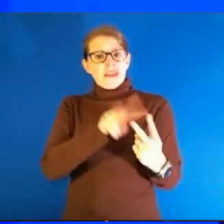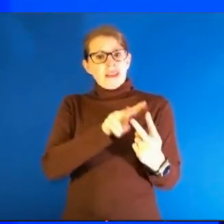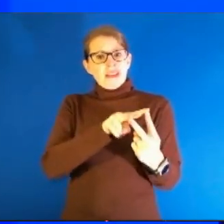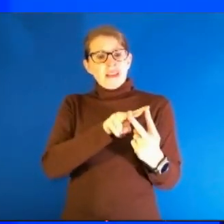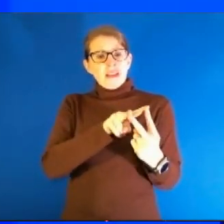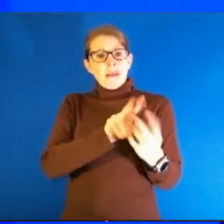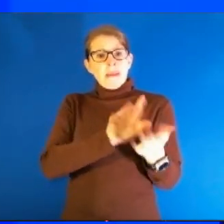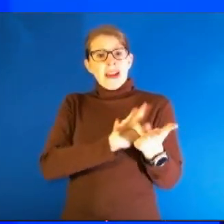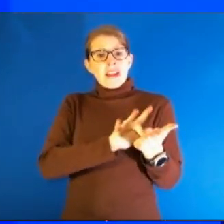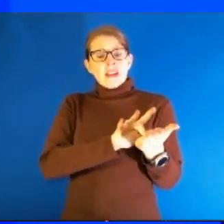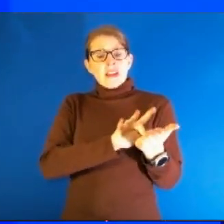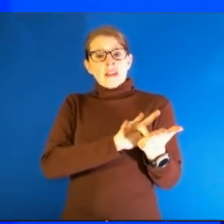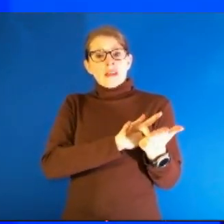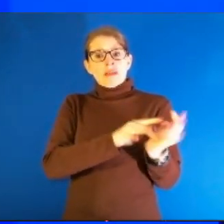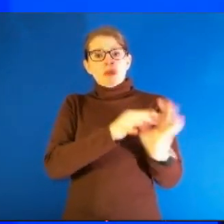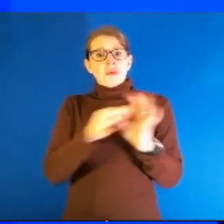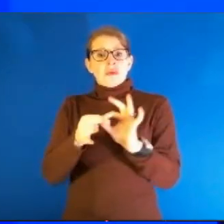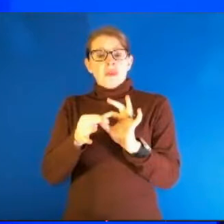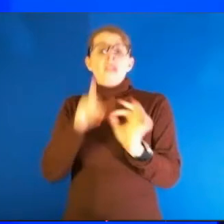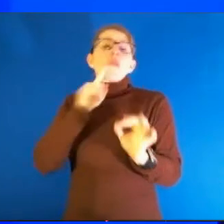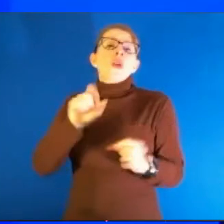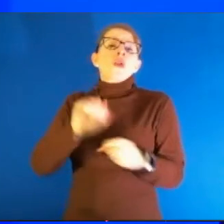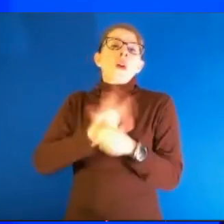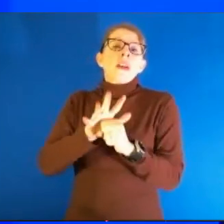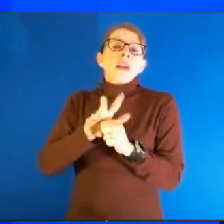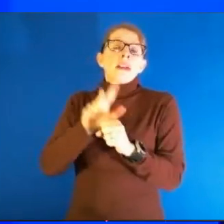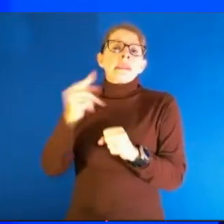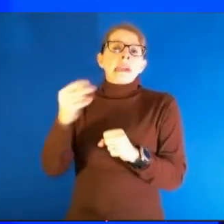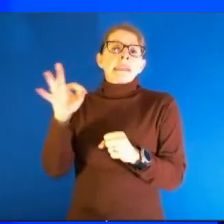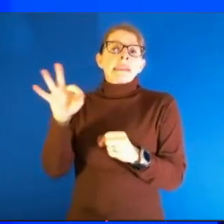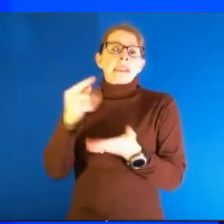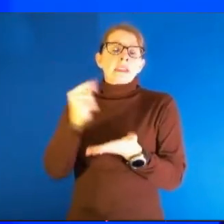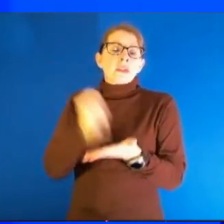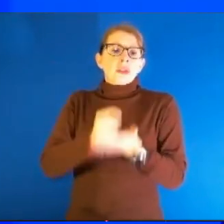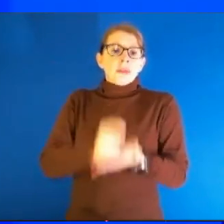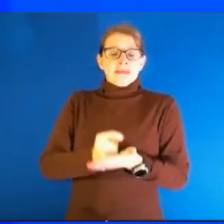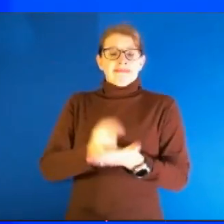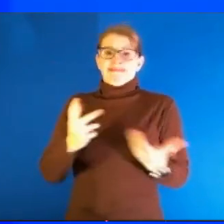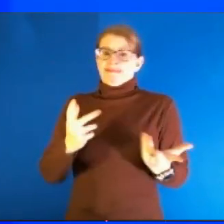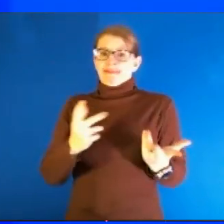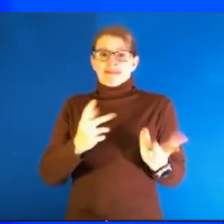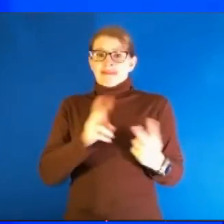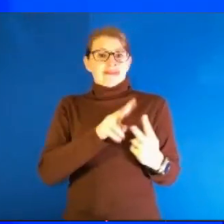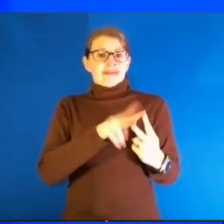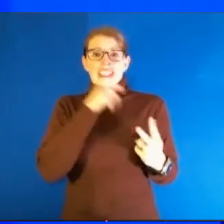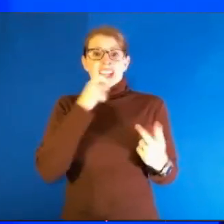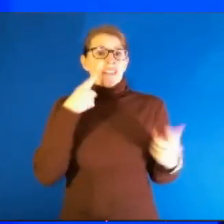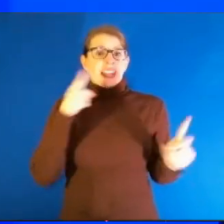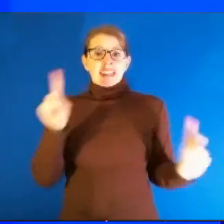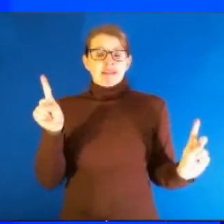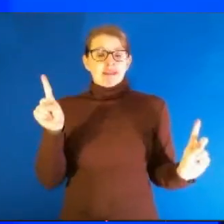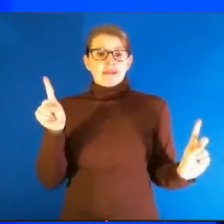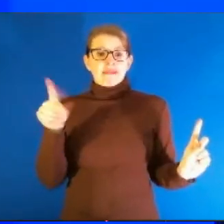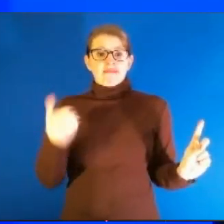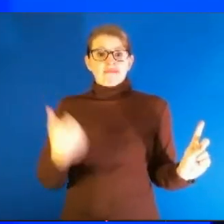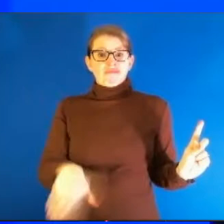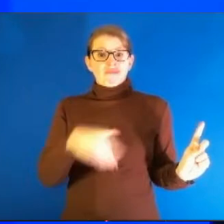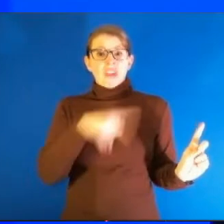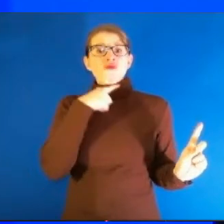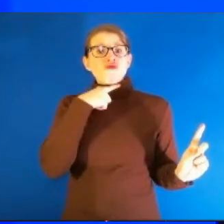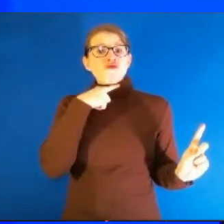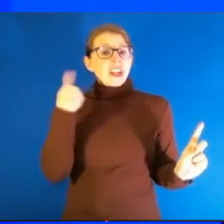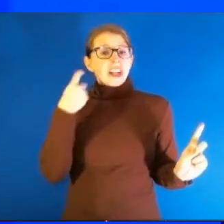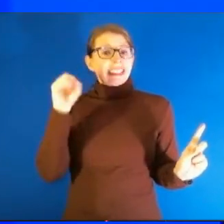but the science really is very clear. Those drugs are not effective, and they can carry significant side effects and